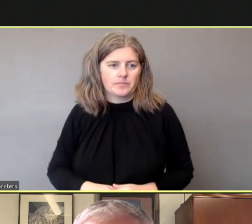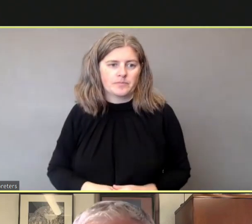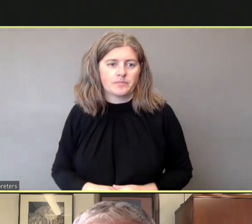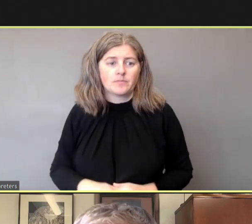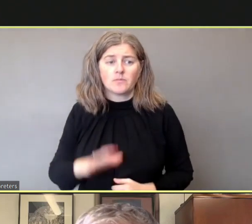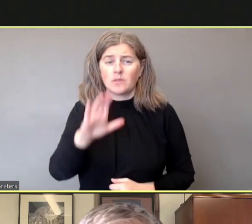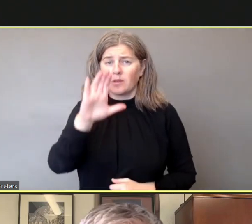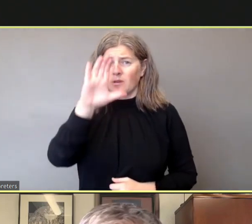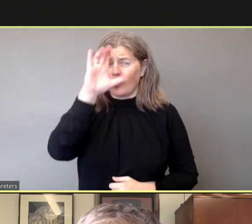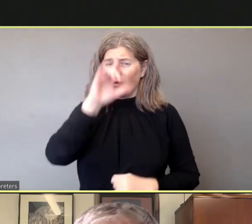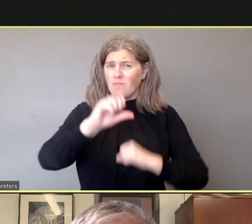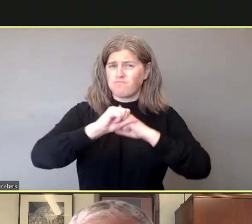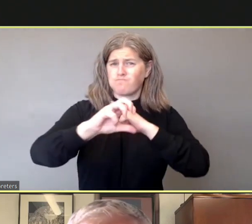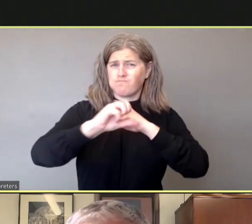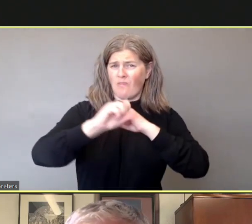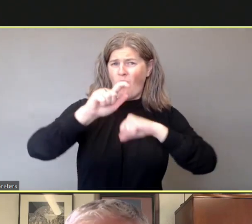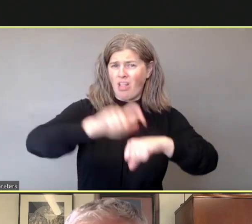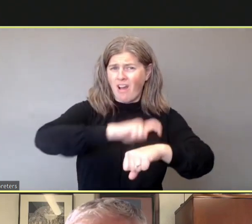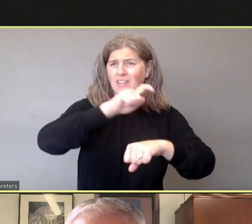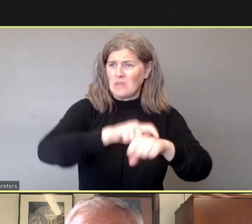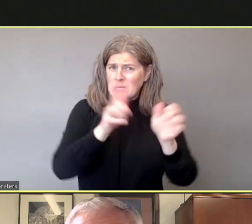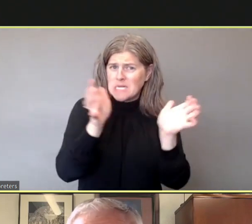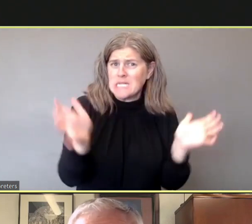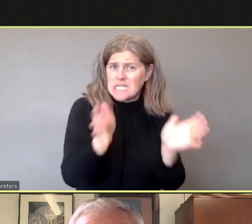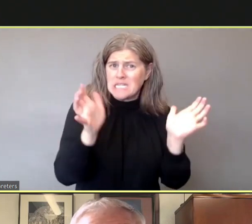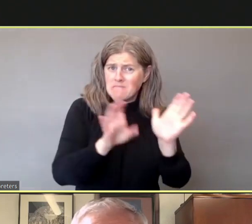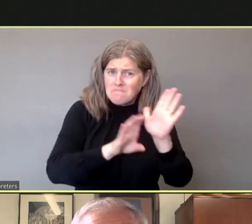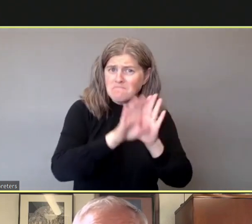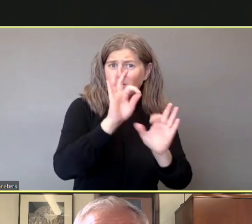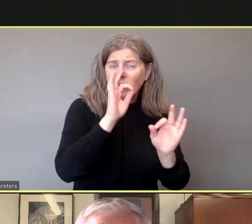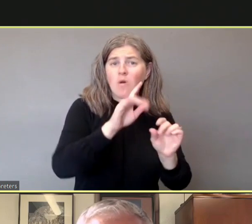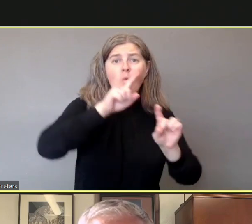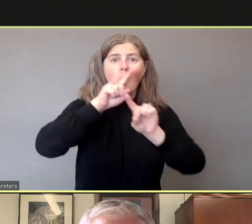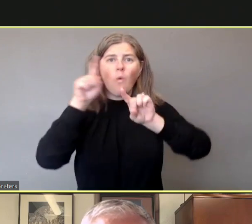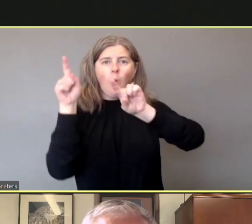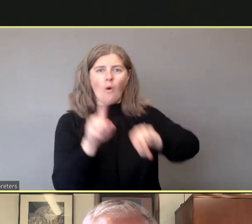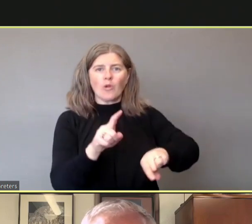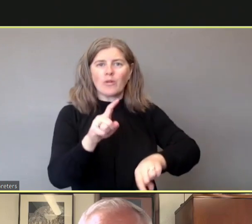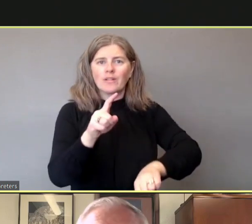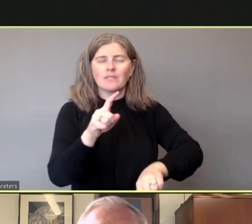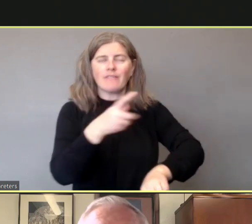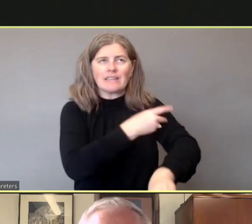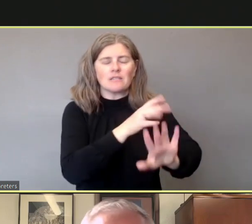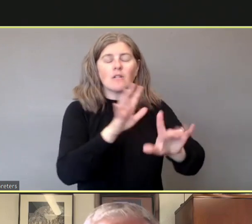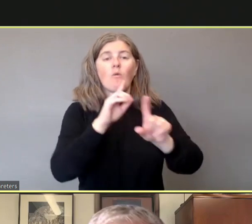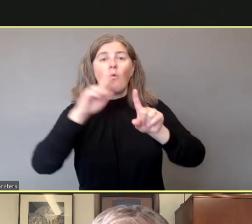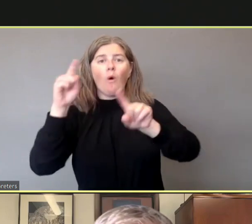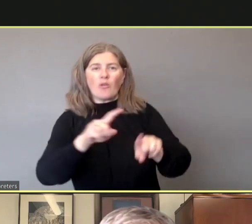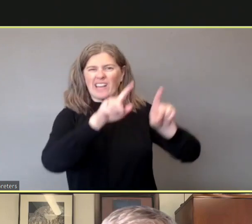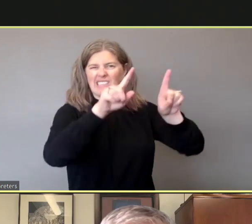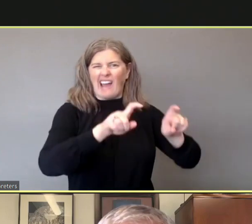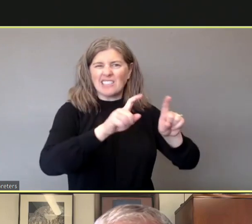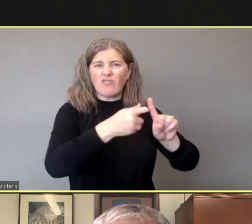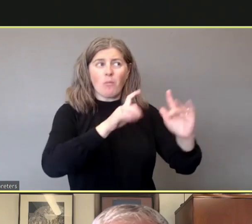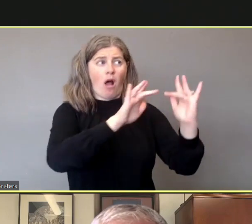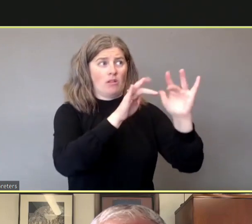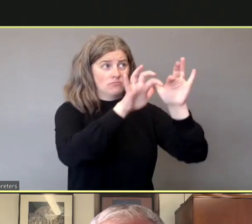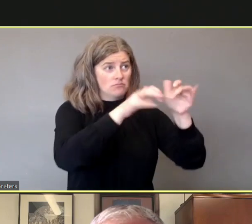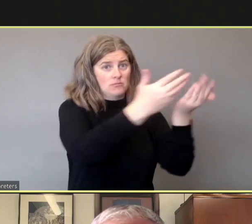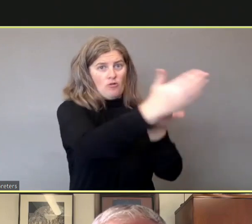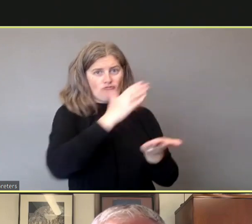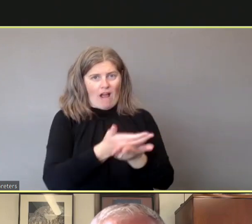big pitch for a really long time, and you all did really, really well ordering those vaccines online. Ordering those test materials